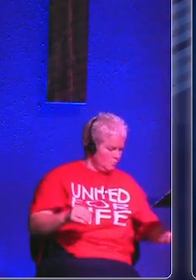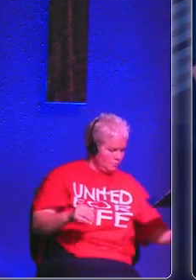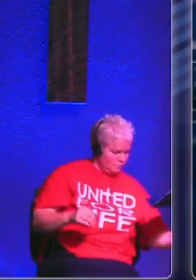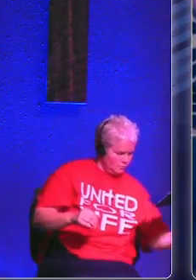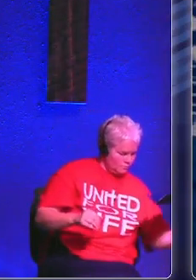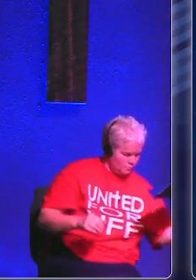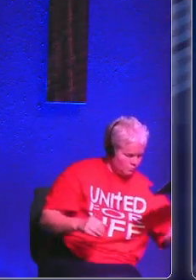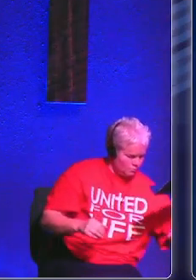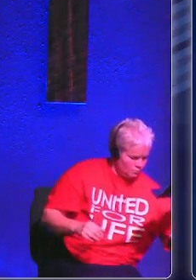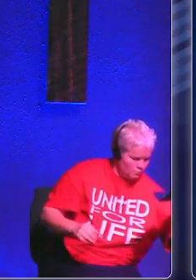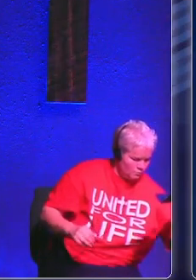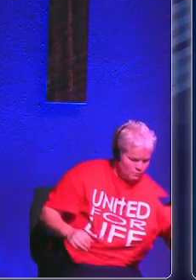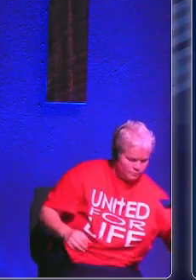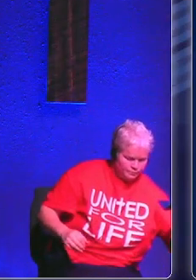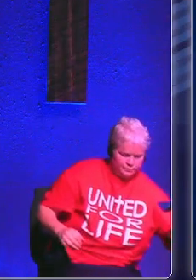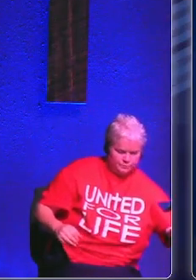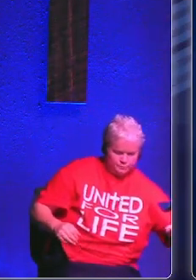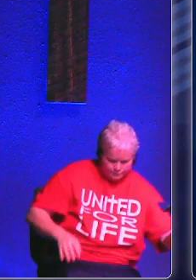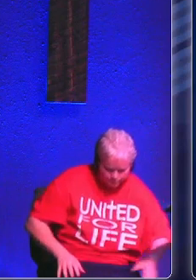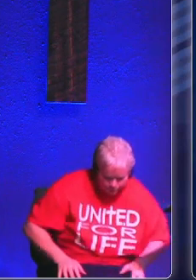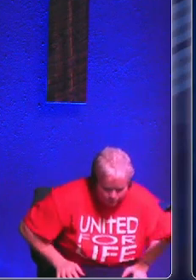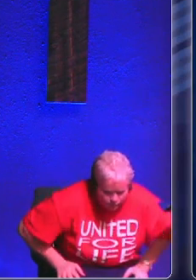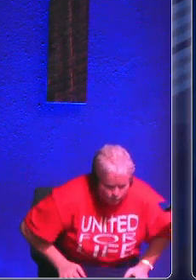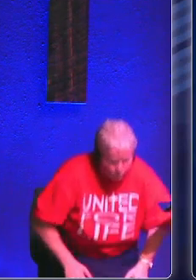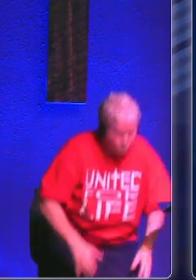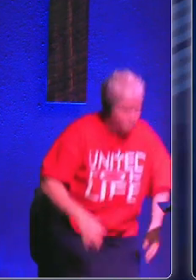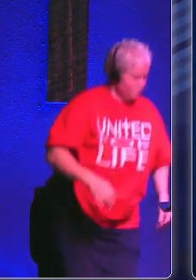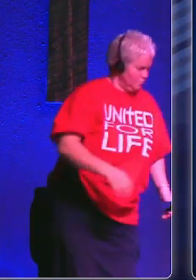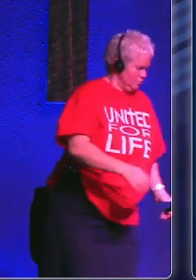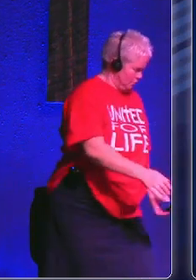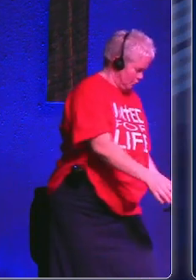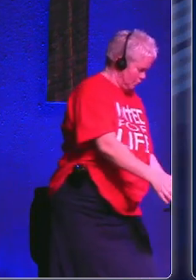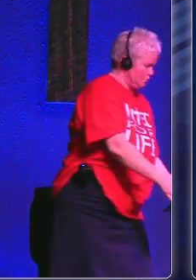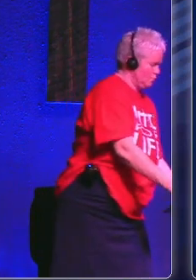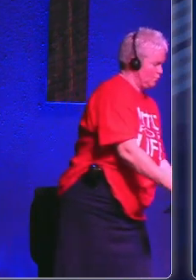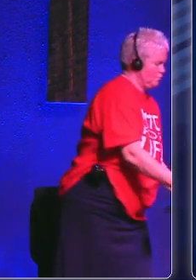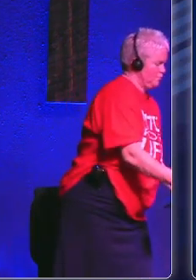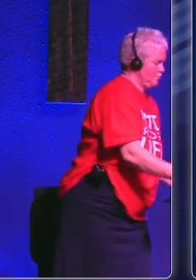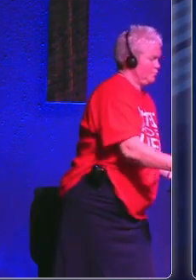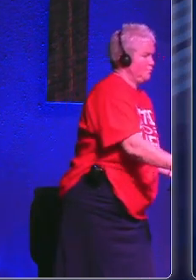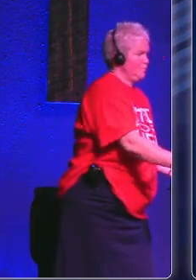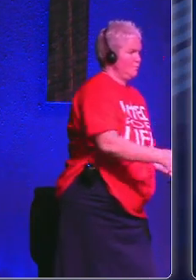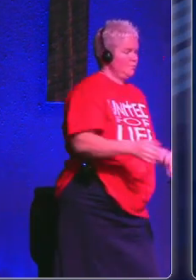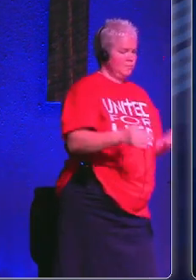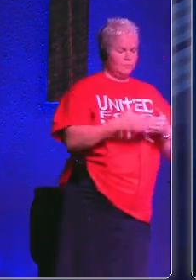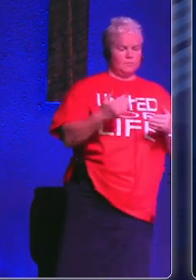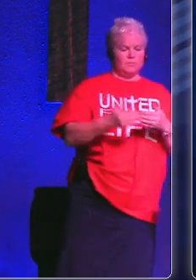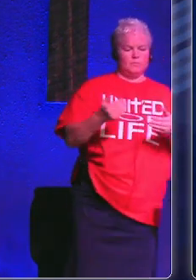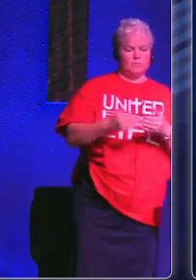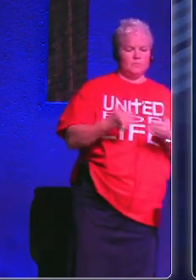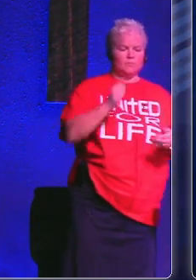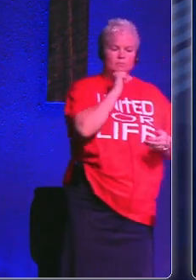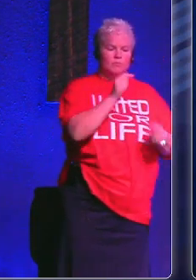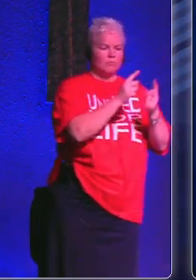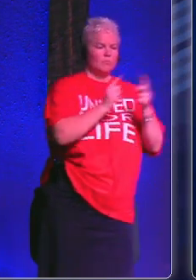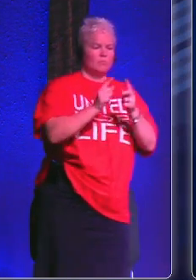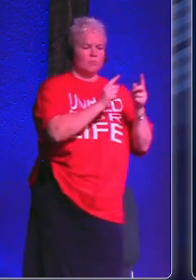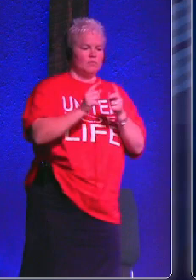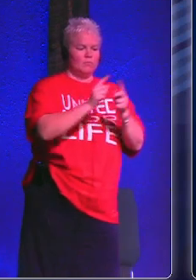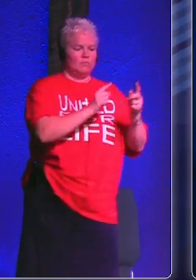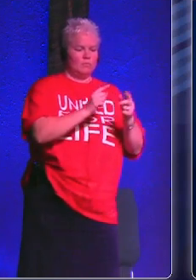of wanting to take the path of least resistance, of doing things because it's easy, of not doing